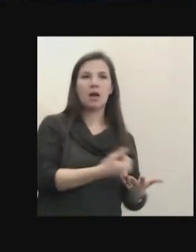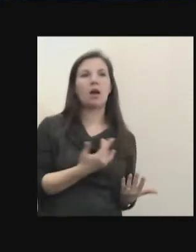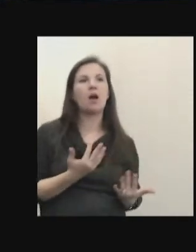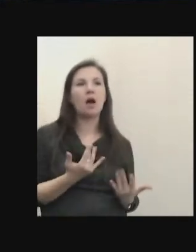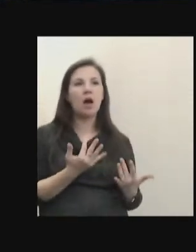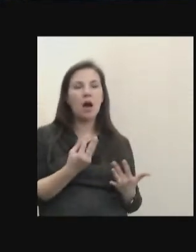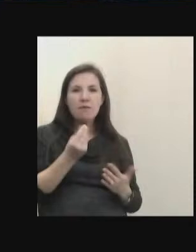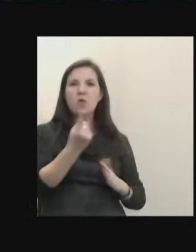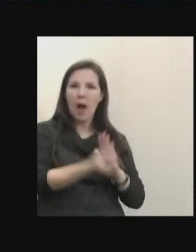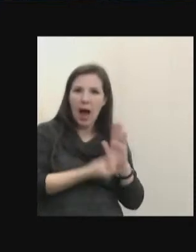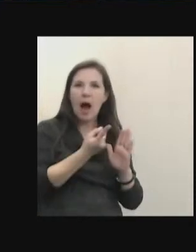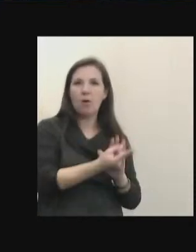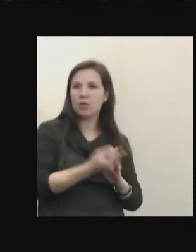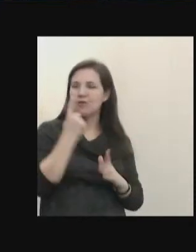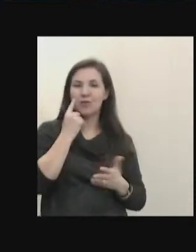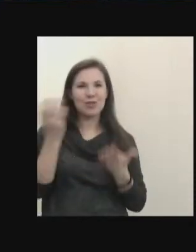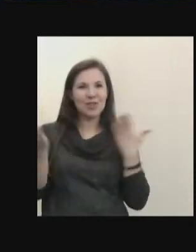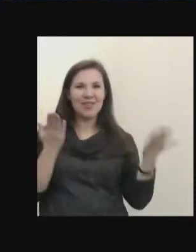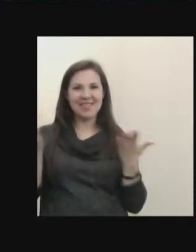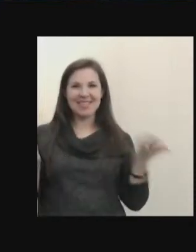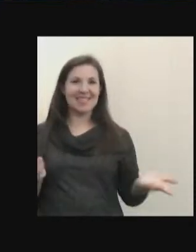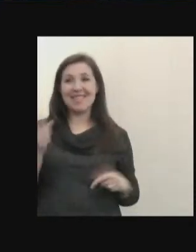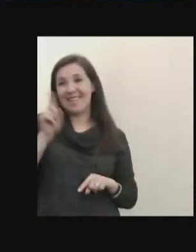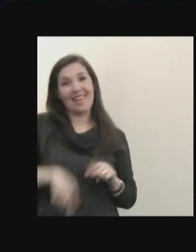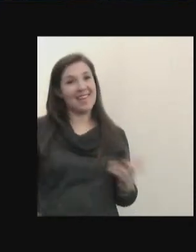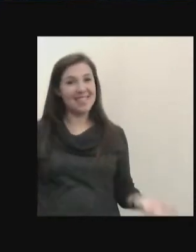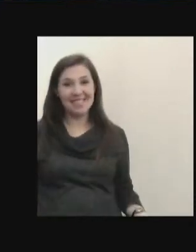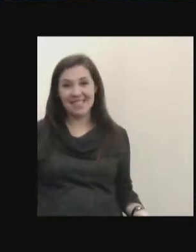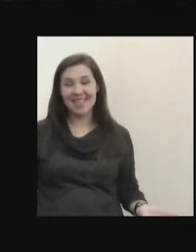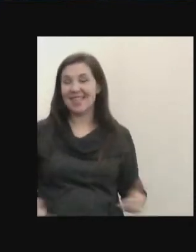hours to basically get the service they need.